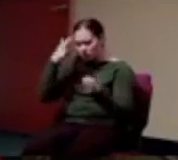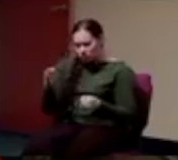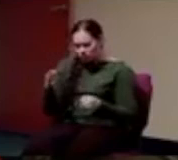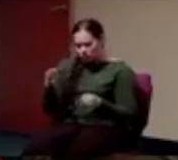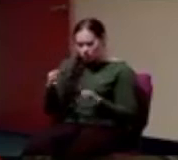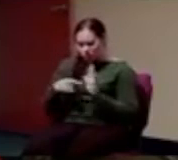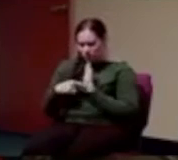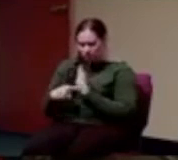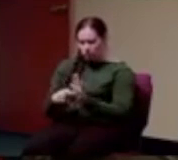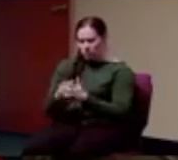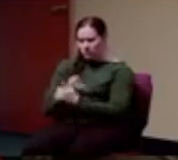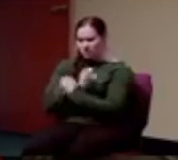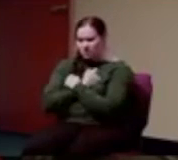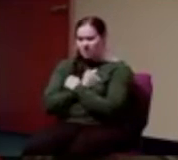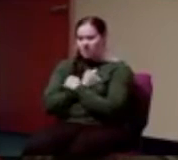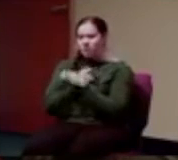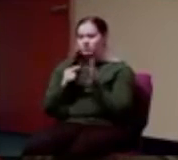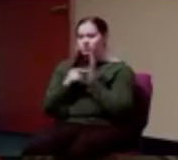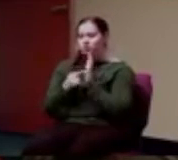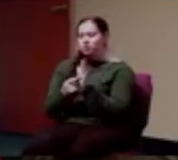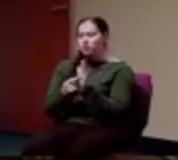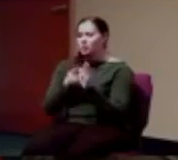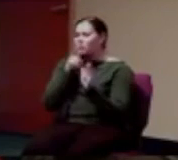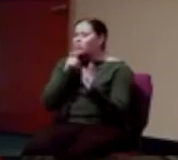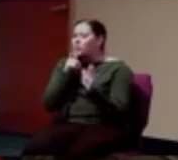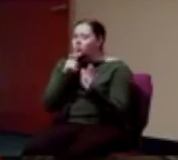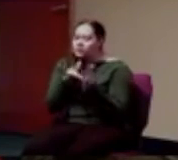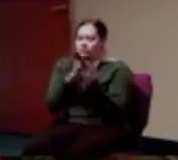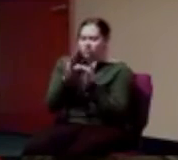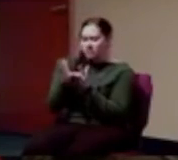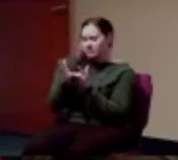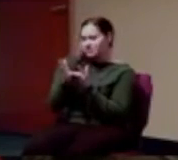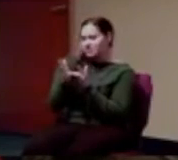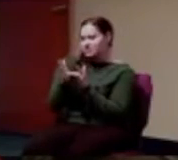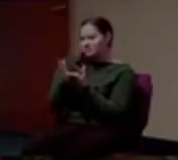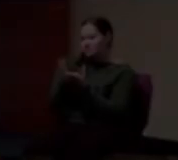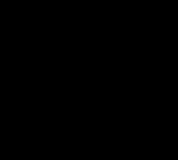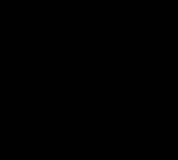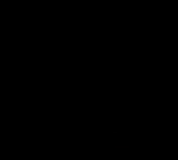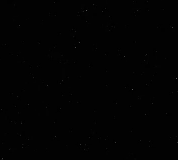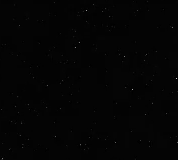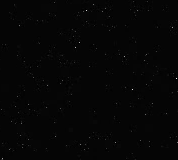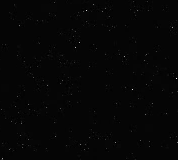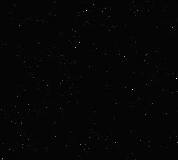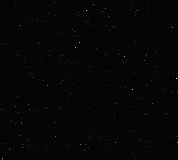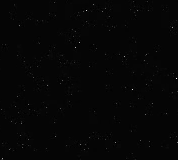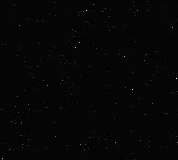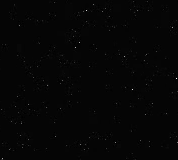love, you choose to show who Jesus is. Because God is love.